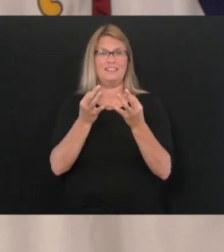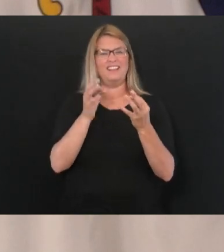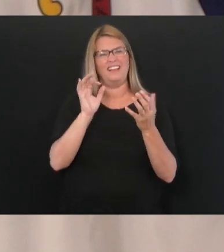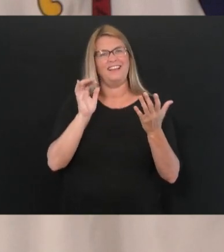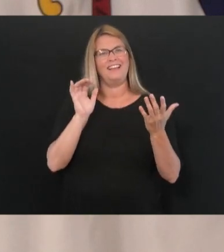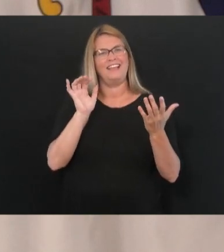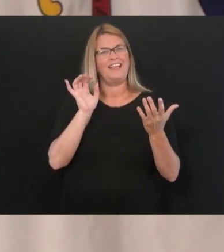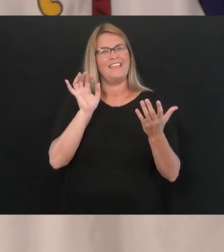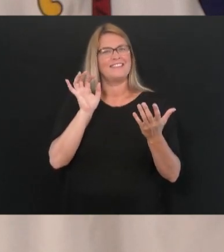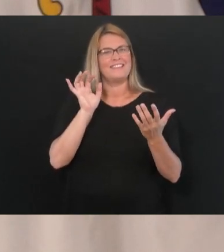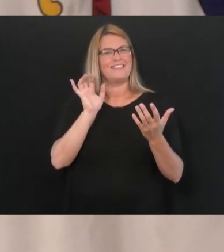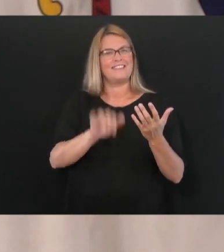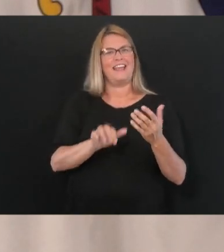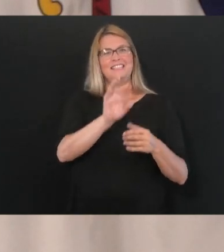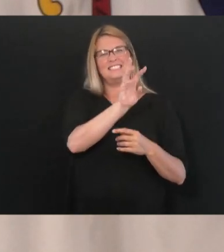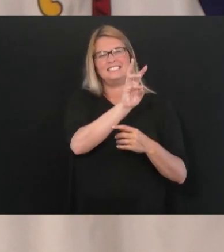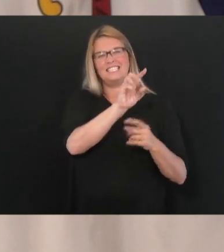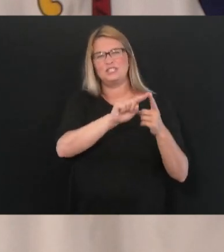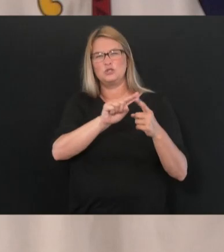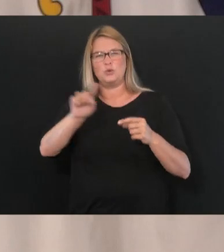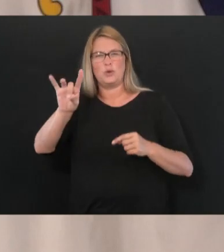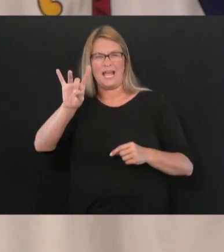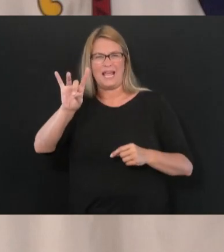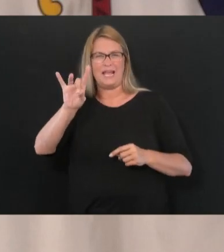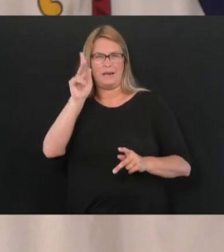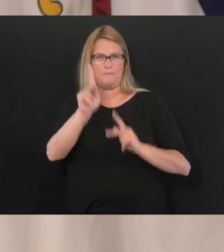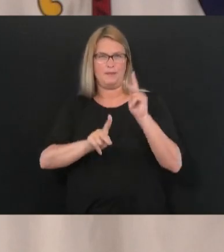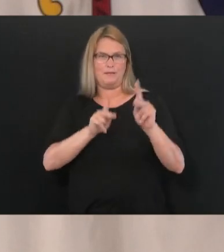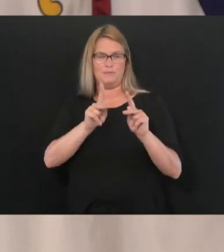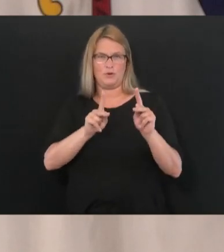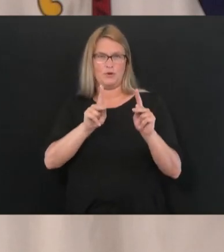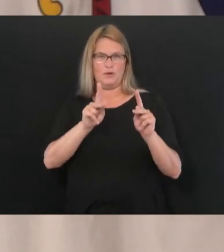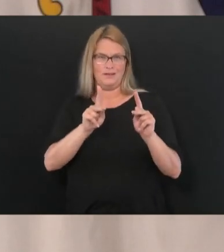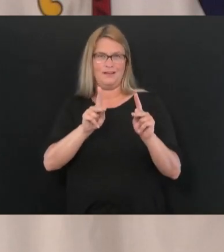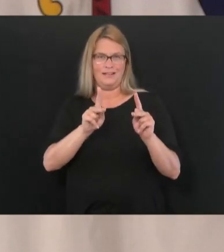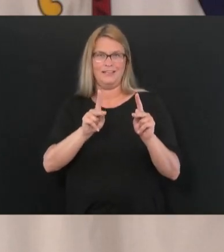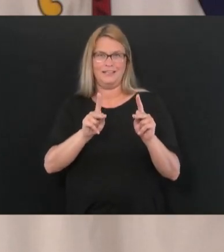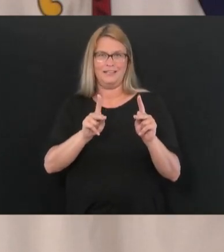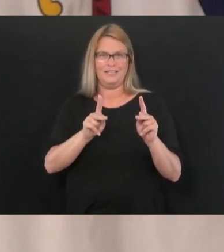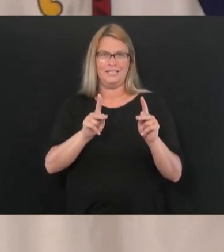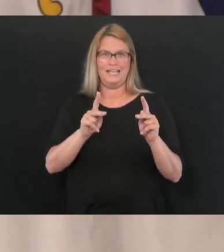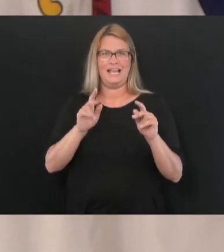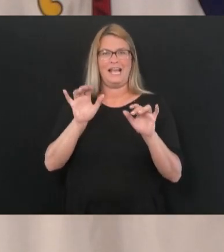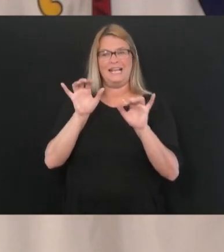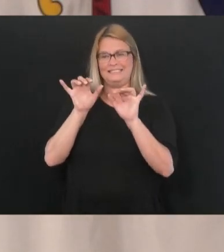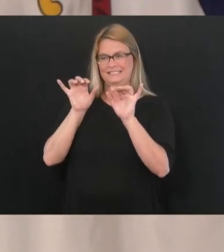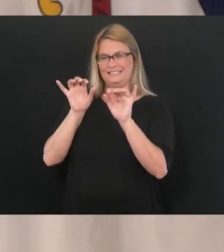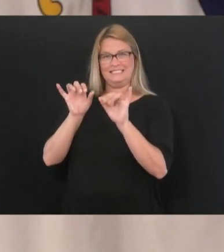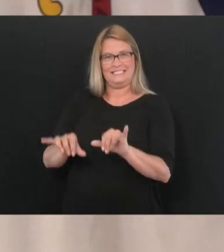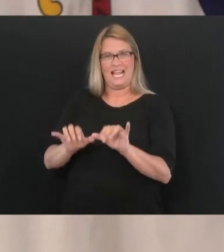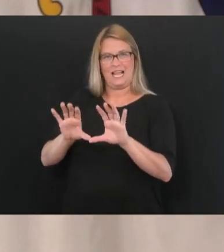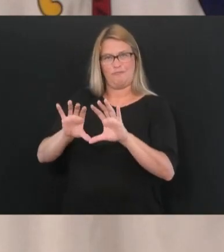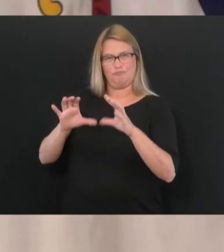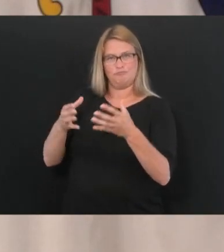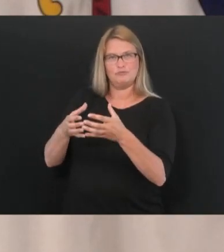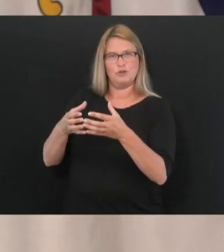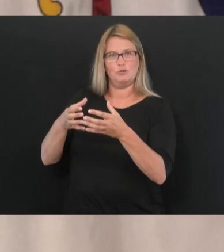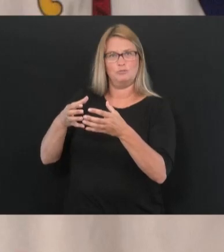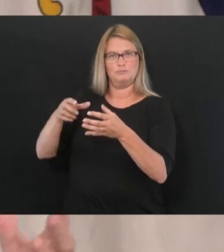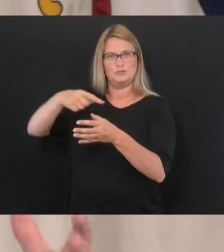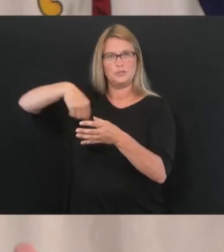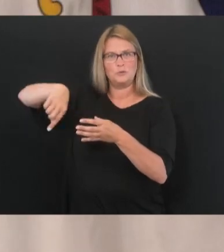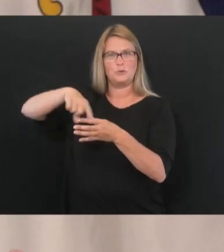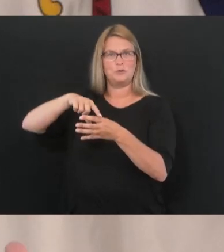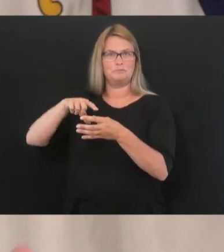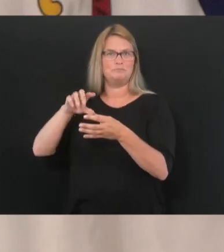The guideline was go from 6 to 8 and stay within a family or a group that came there. You know, in other